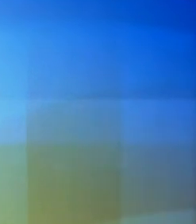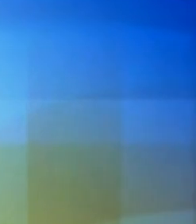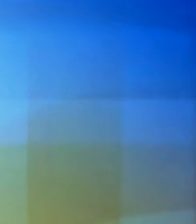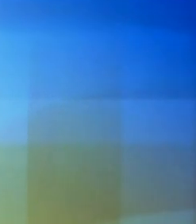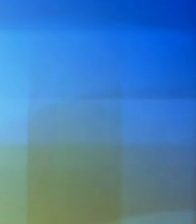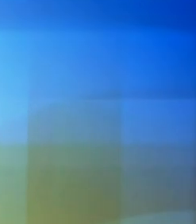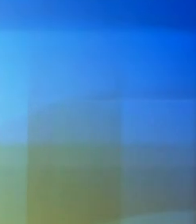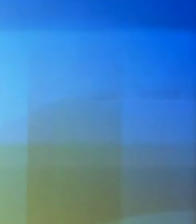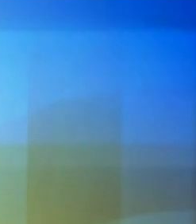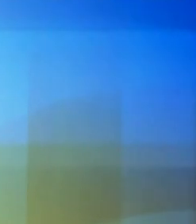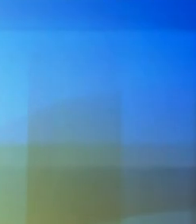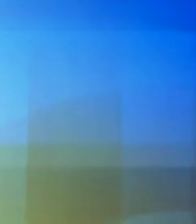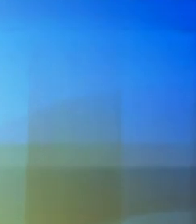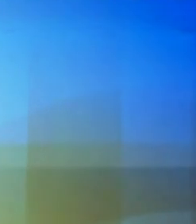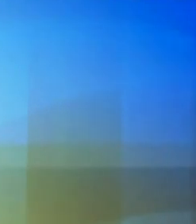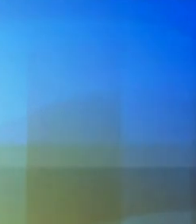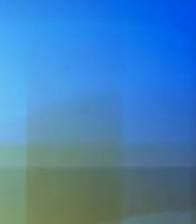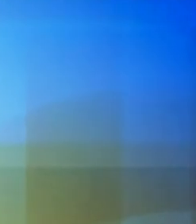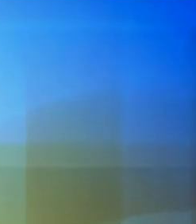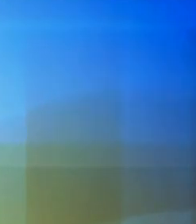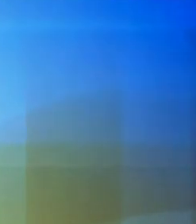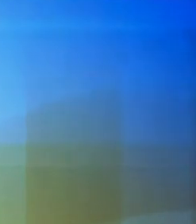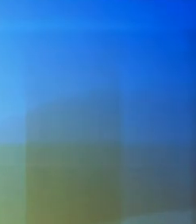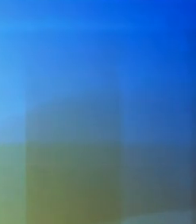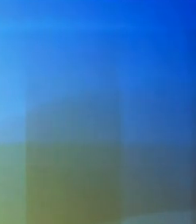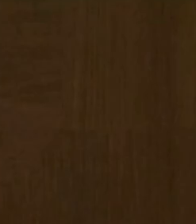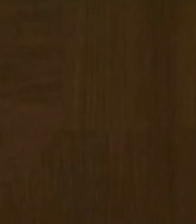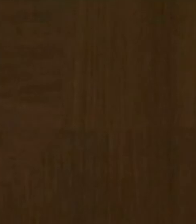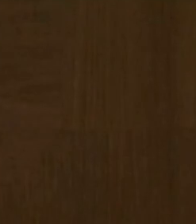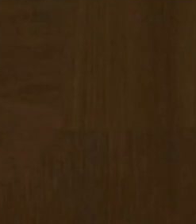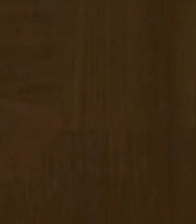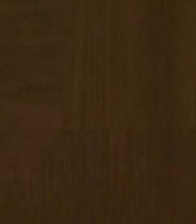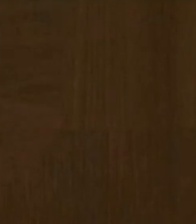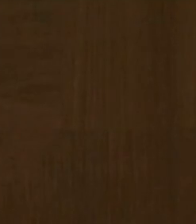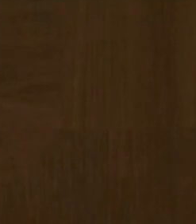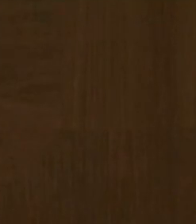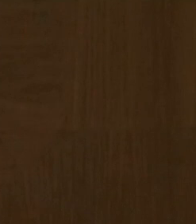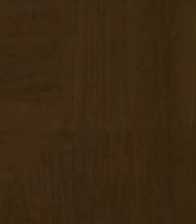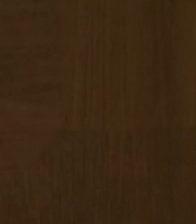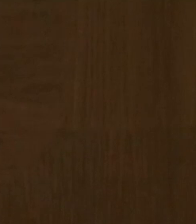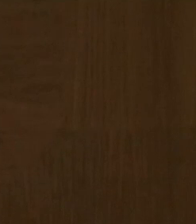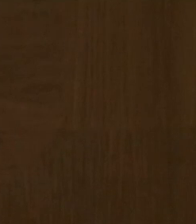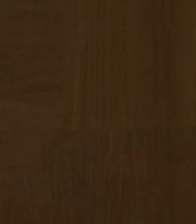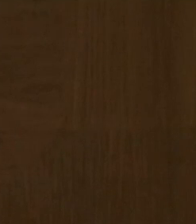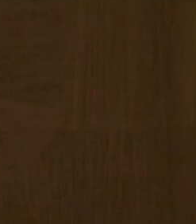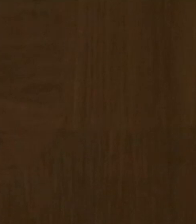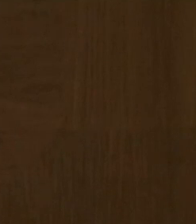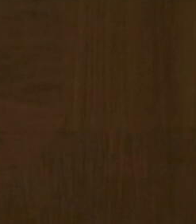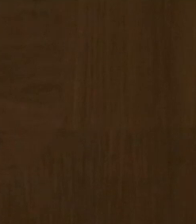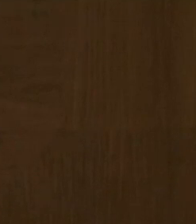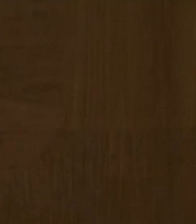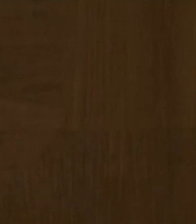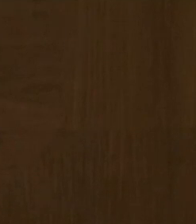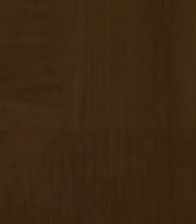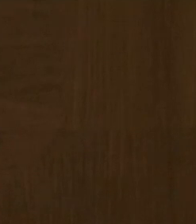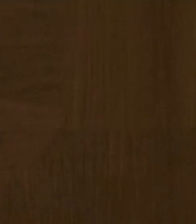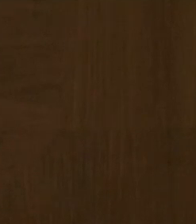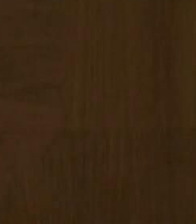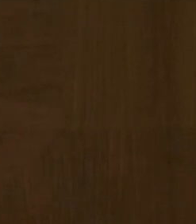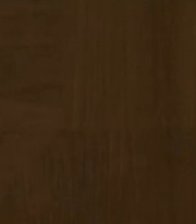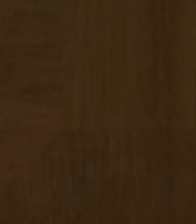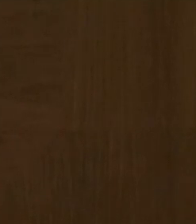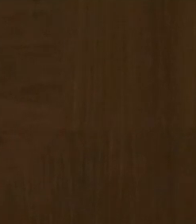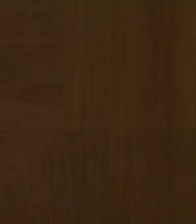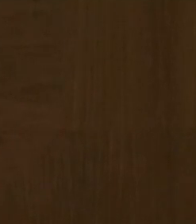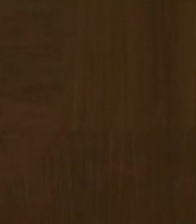and Paul makes the case that all states are not alike. In rural states, we never really reached any sort of pandemic levels